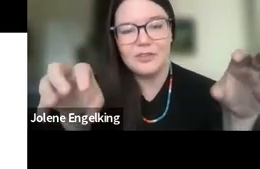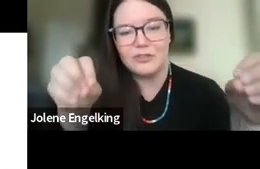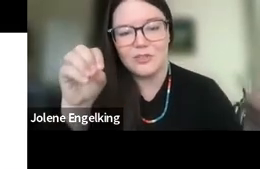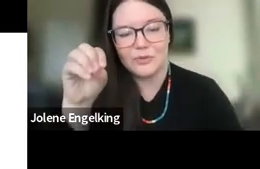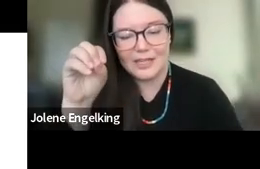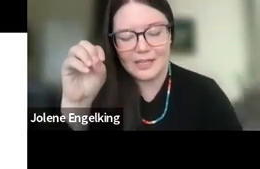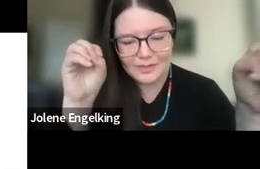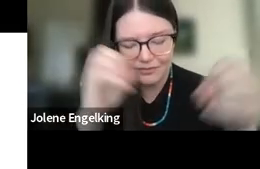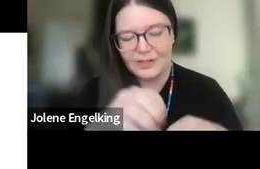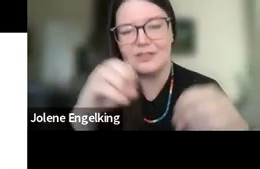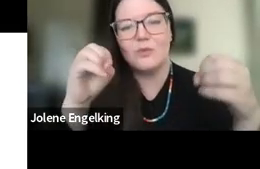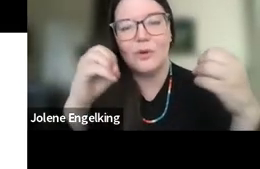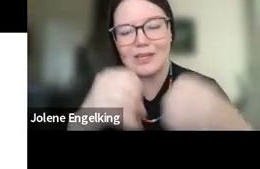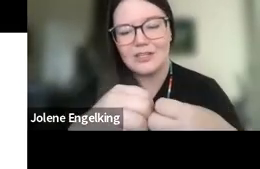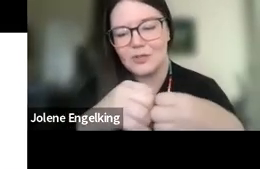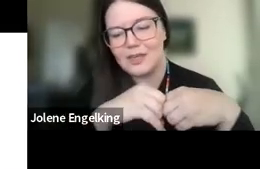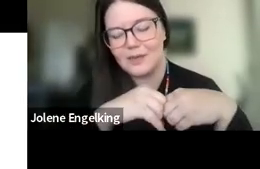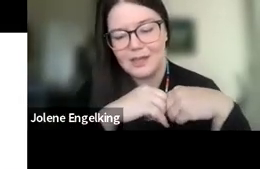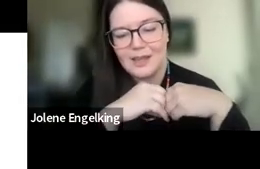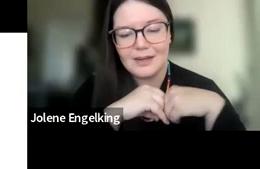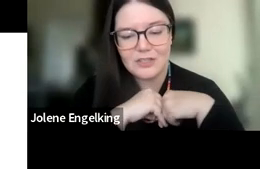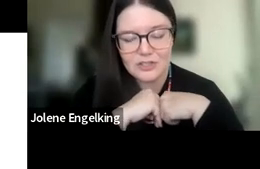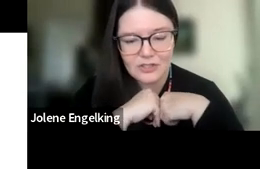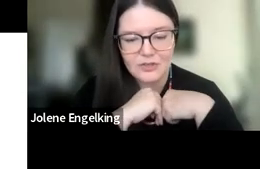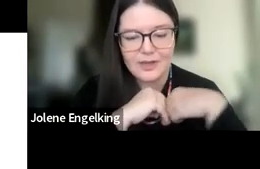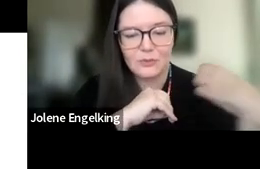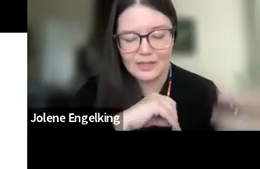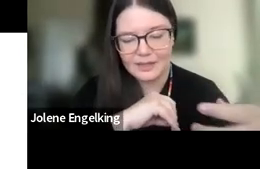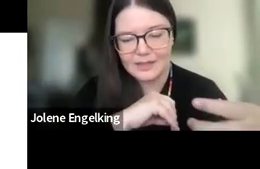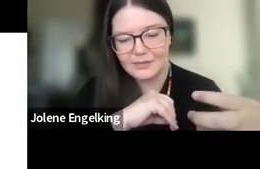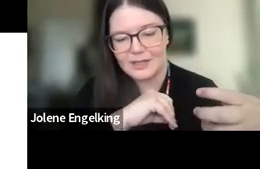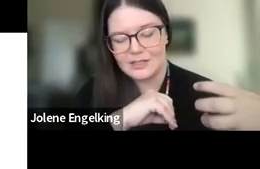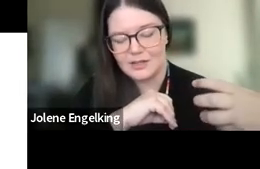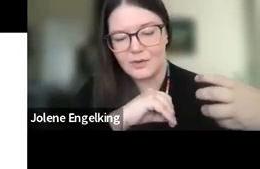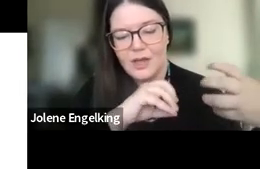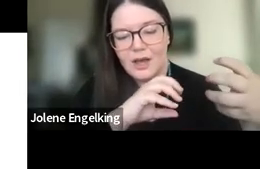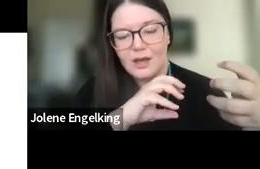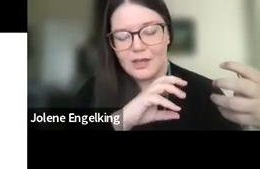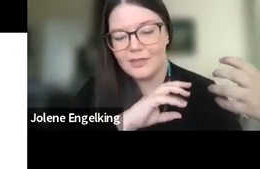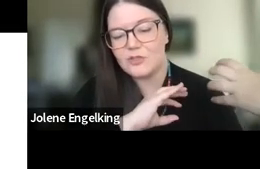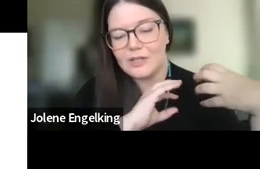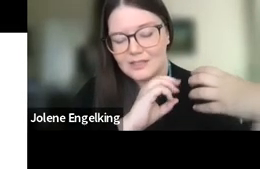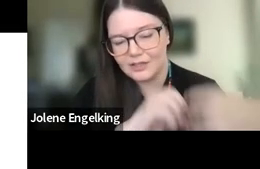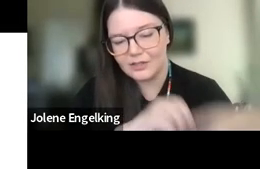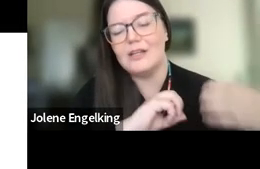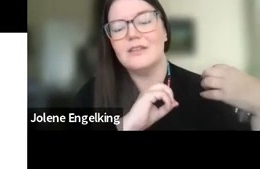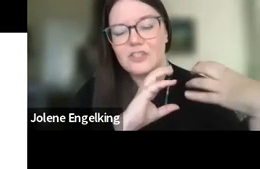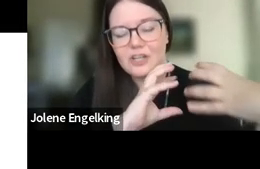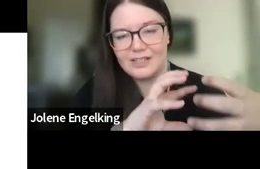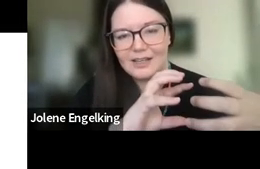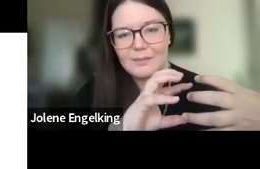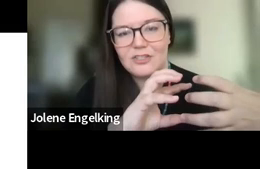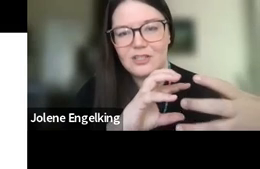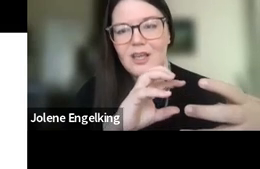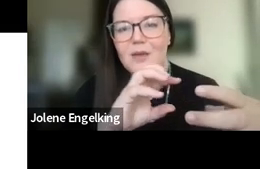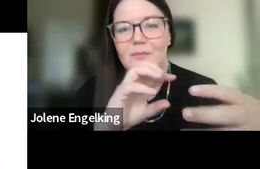about the future, as we're thinking about these funds and what we can do with them, in addition to, you know, that great list of things, you know, that is written into the grants and that